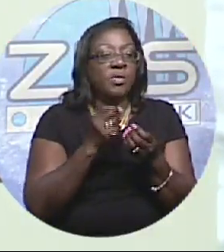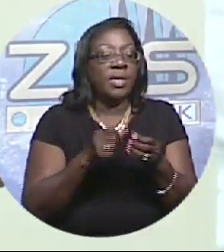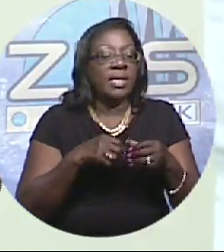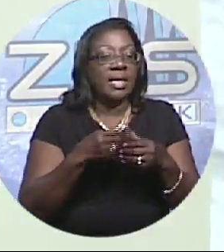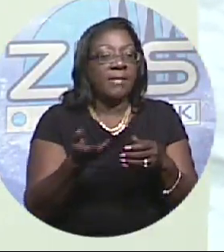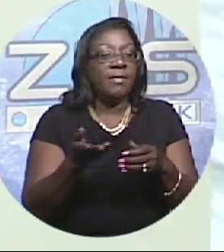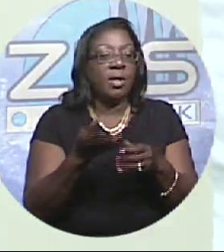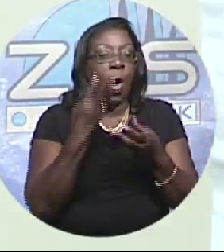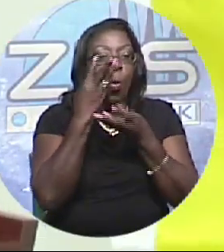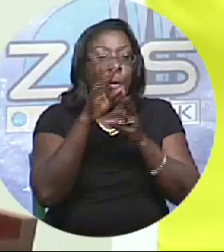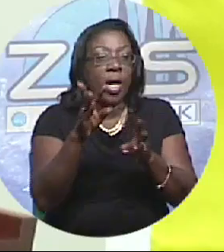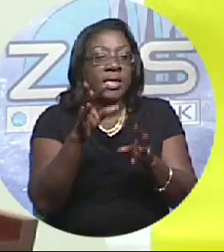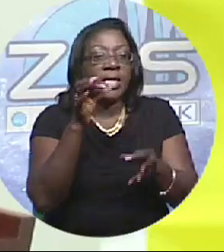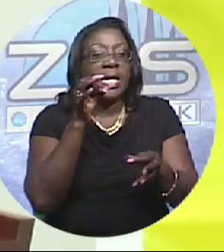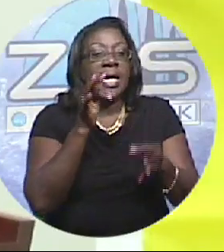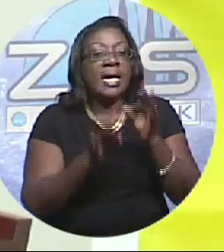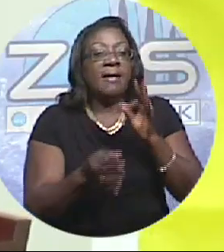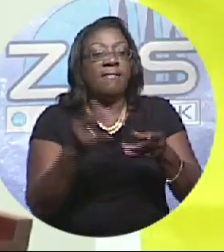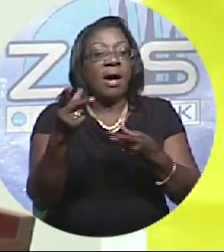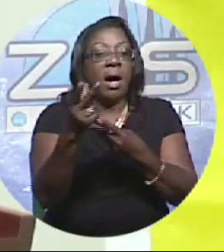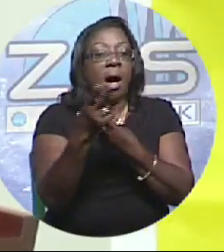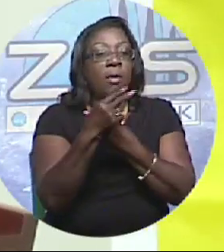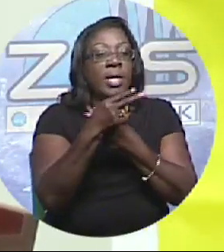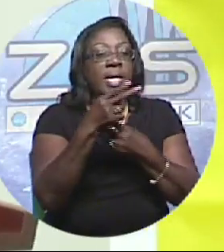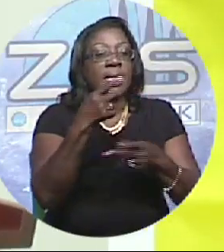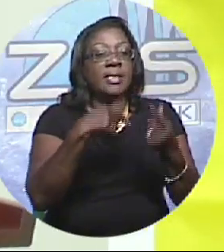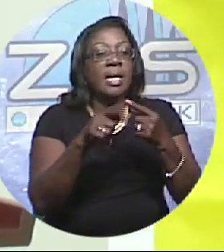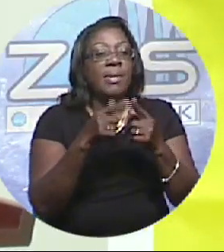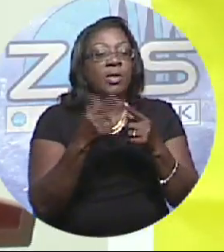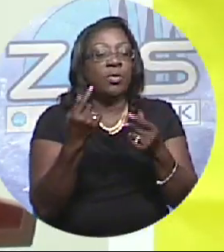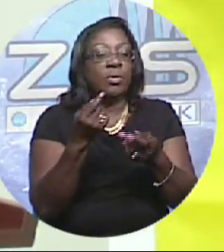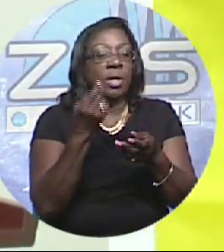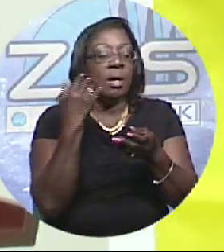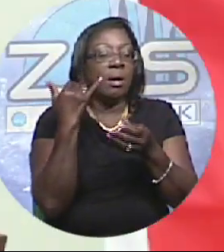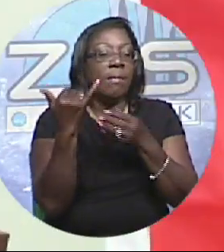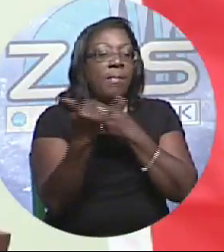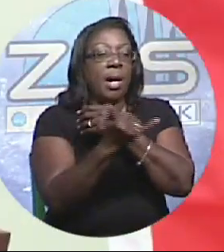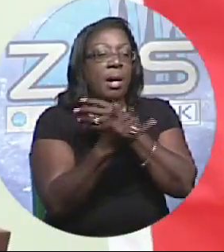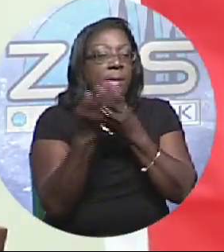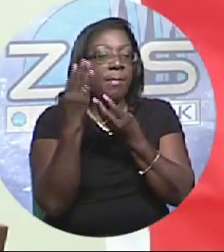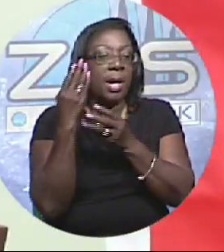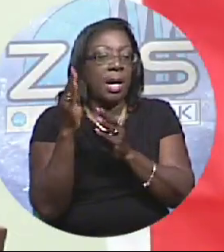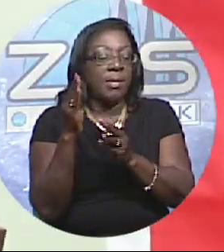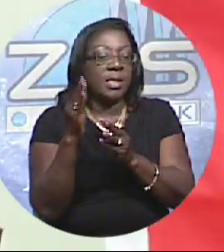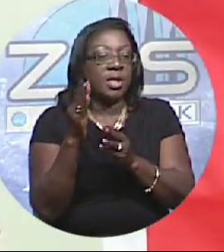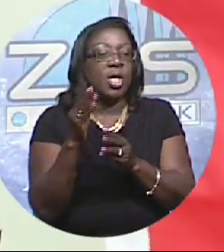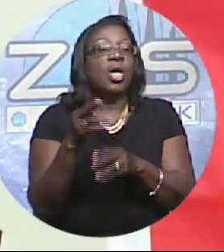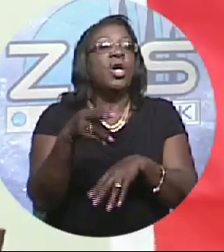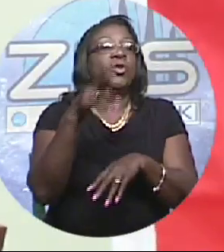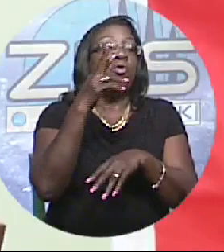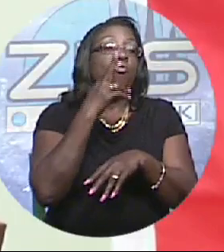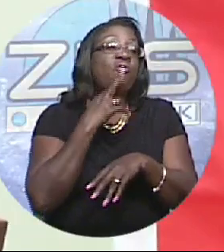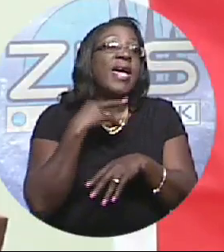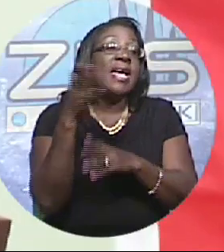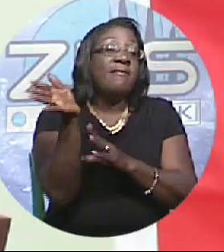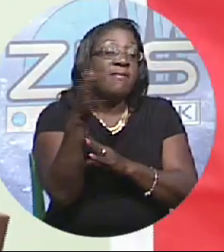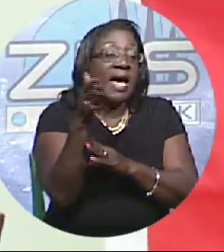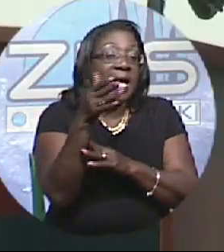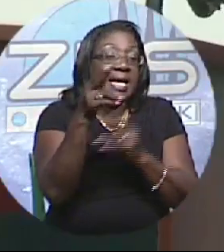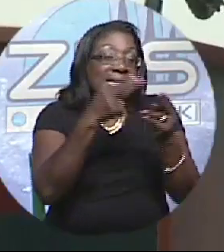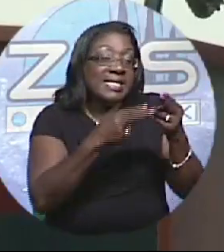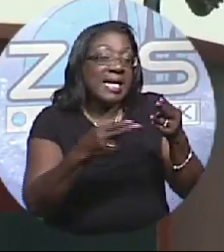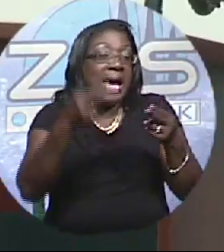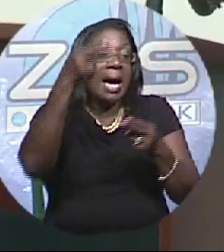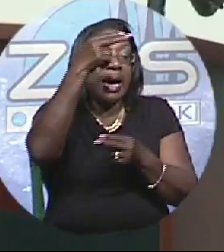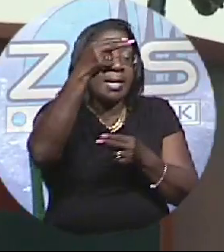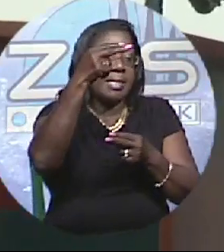tropical cyclone will affect the country in 48 hours. Ultimately, the red flag being posted is the highest alert of the warning system.